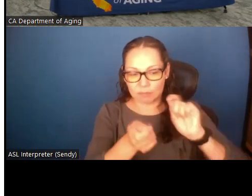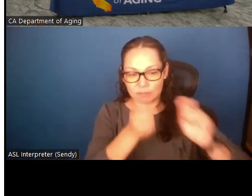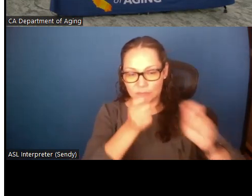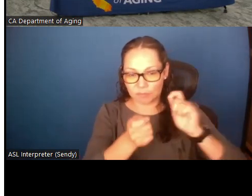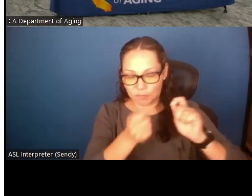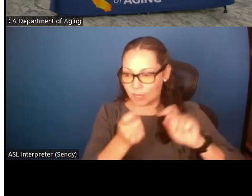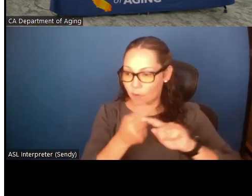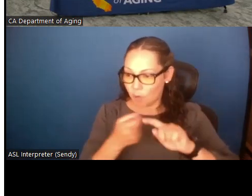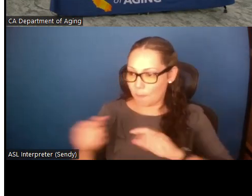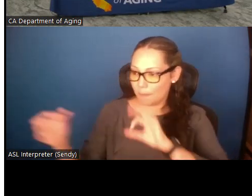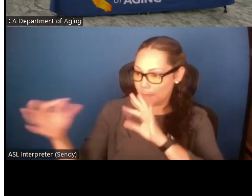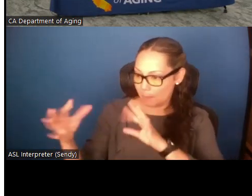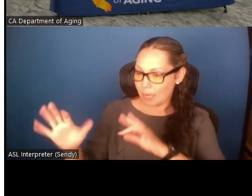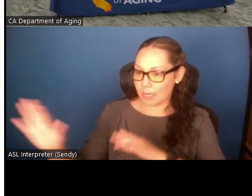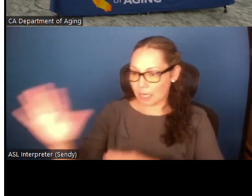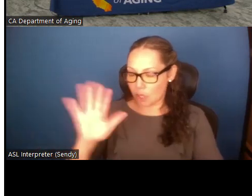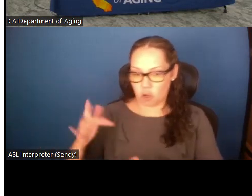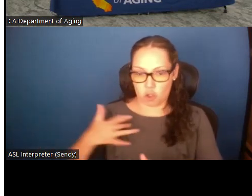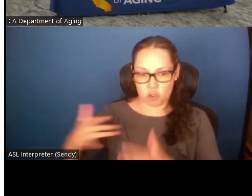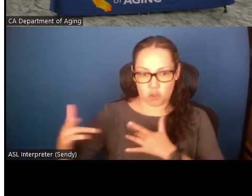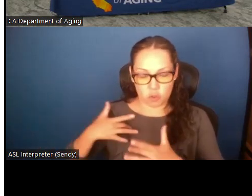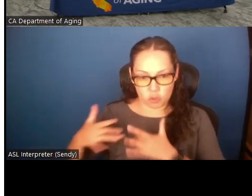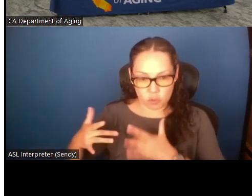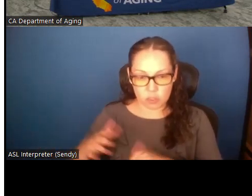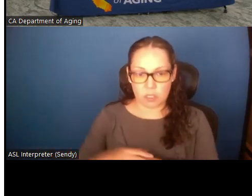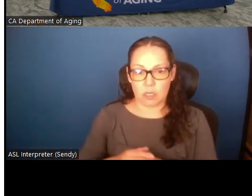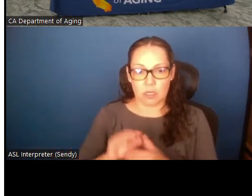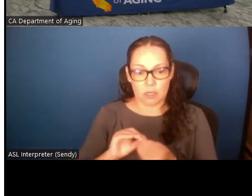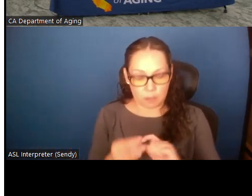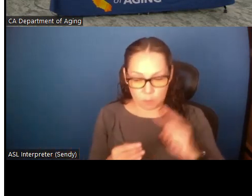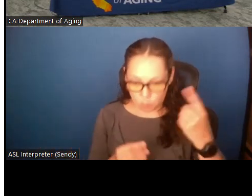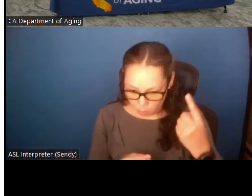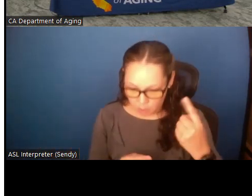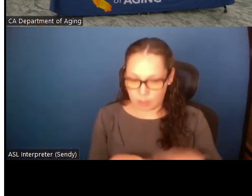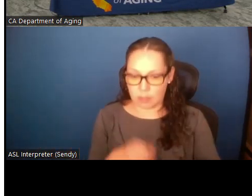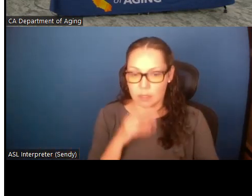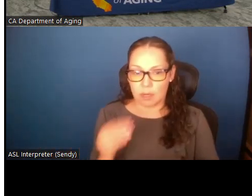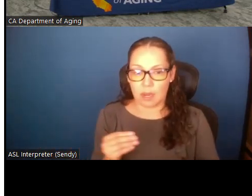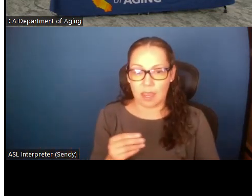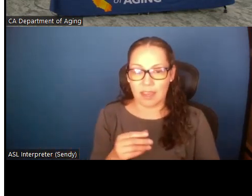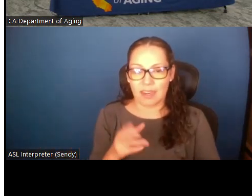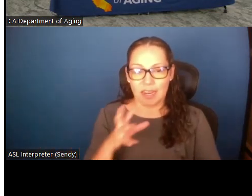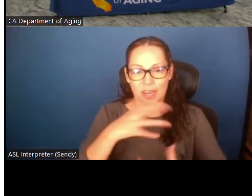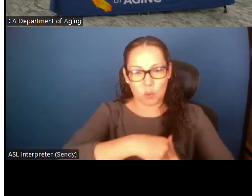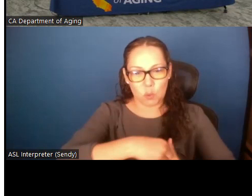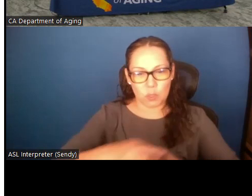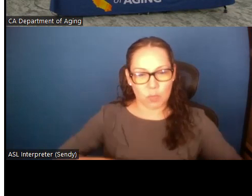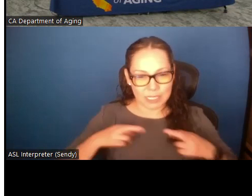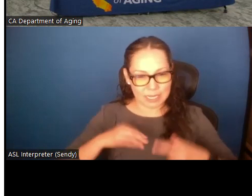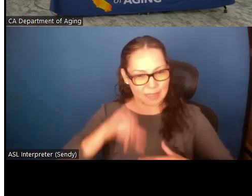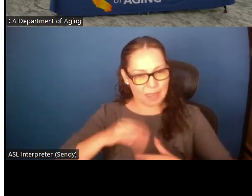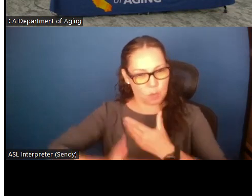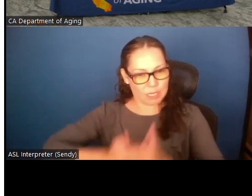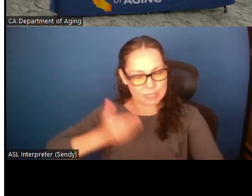that voiced concern that one, not including residents and families directly in this process, and 2,